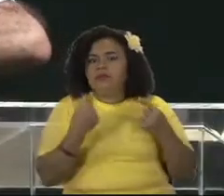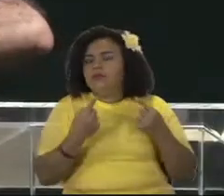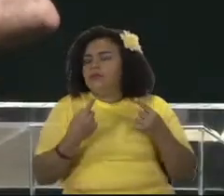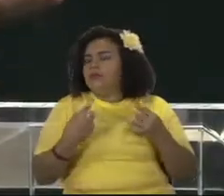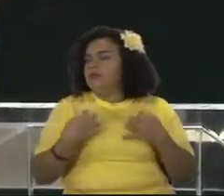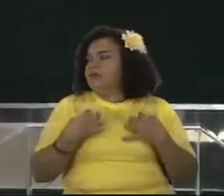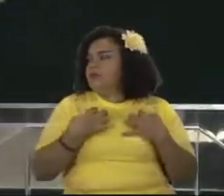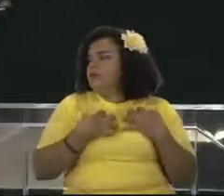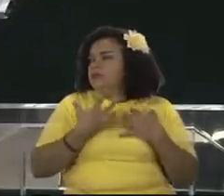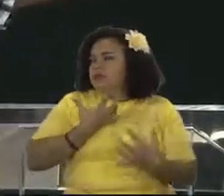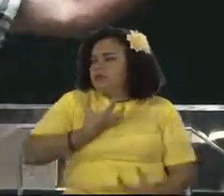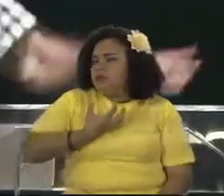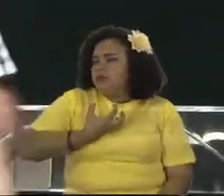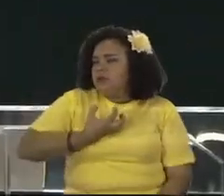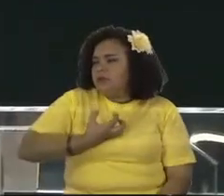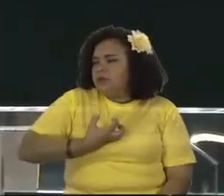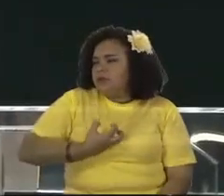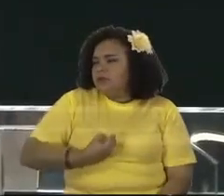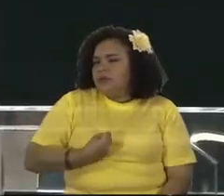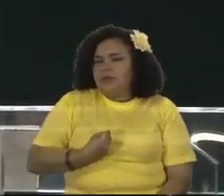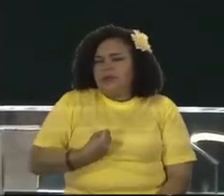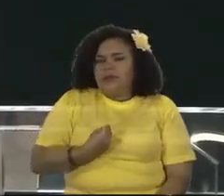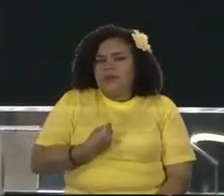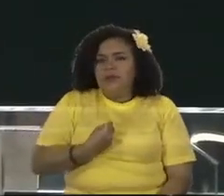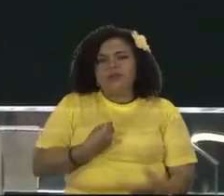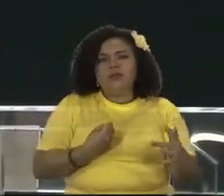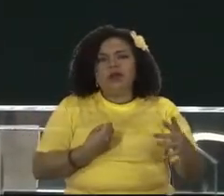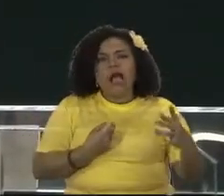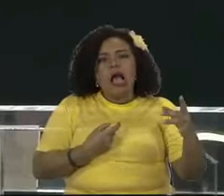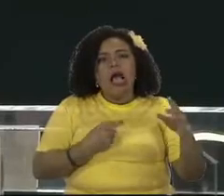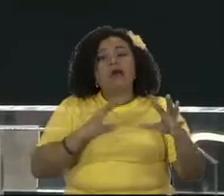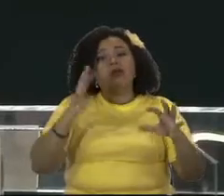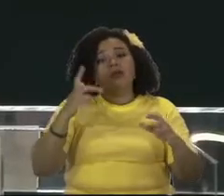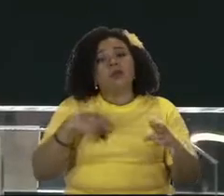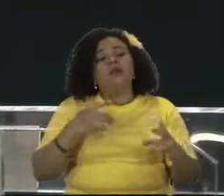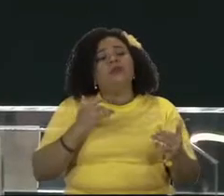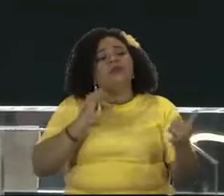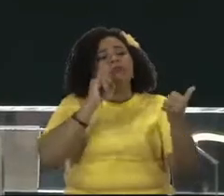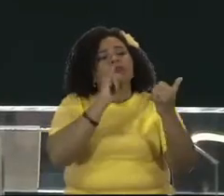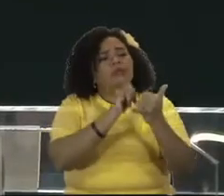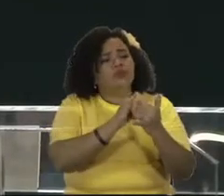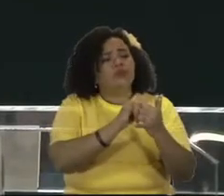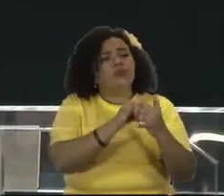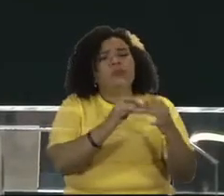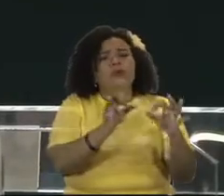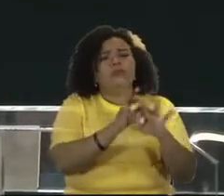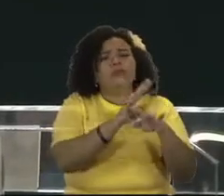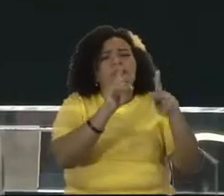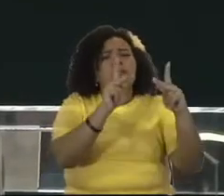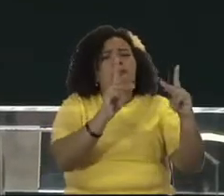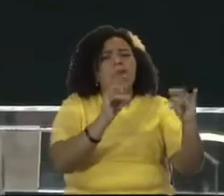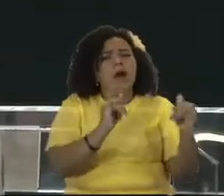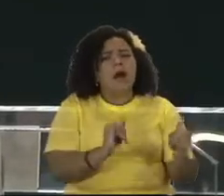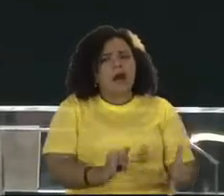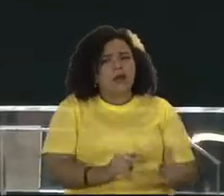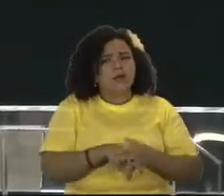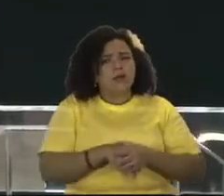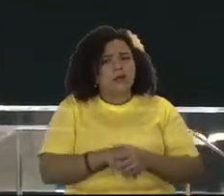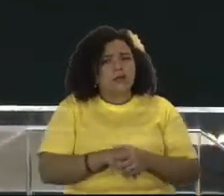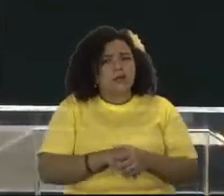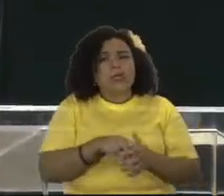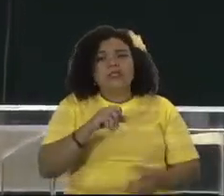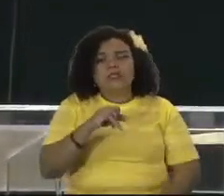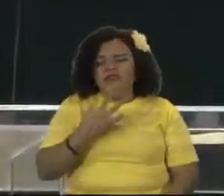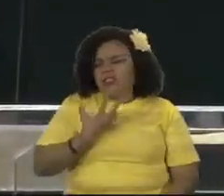like a disease that can that make us feel wrong in many other